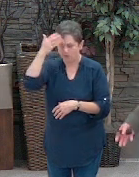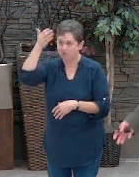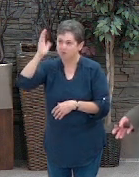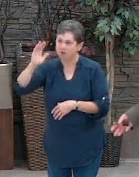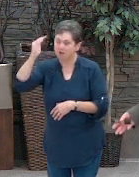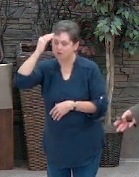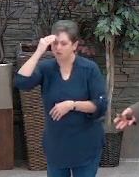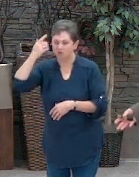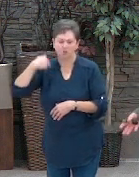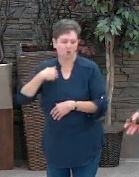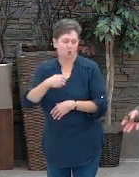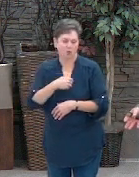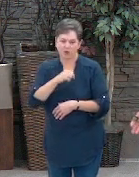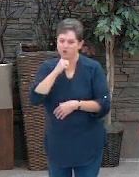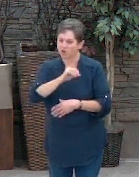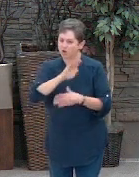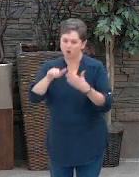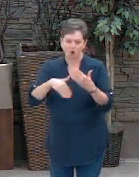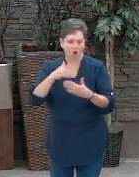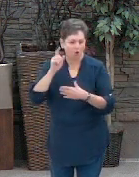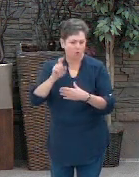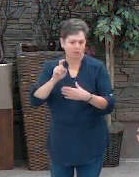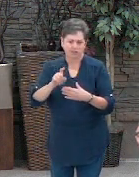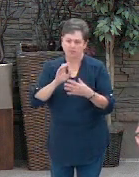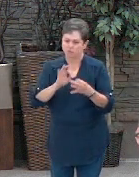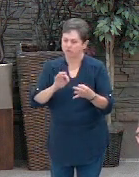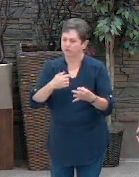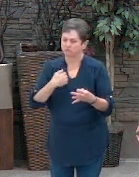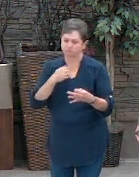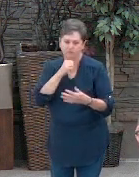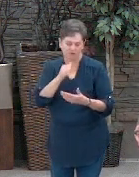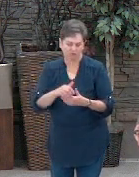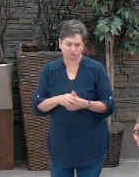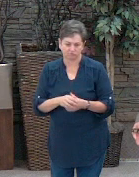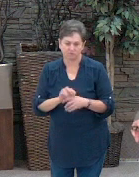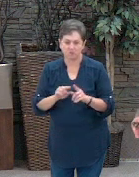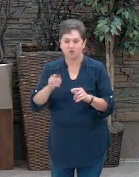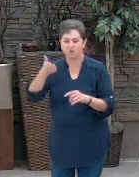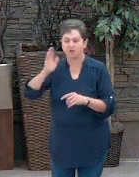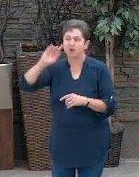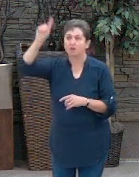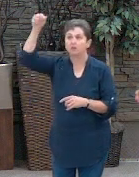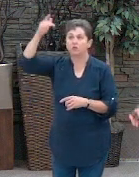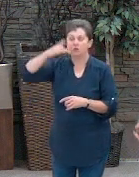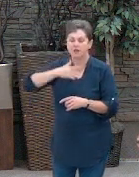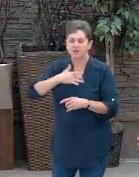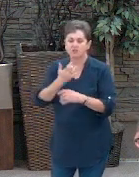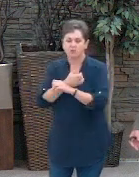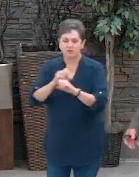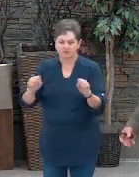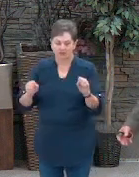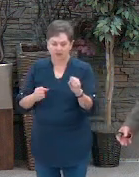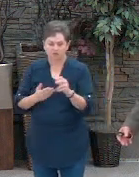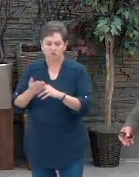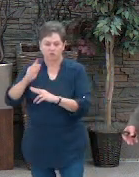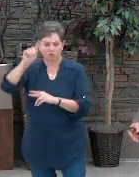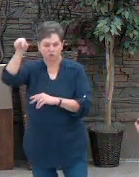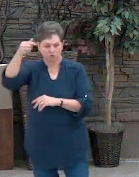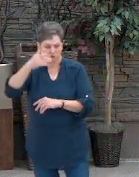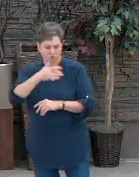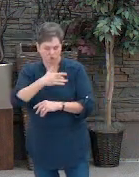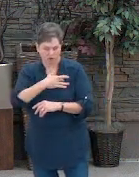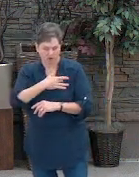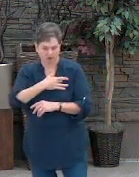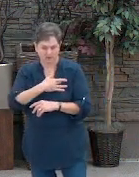knows, we're not all that we need to be. But by the grace of God, we've been saved by grace and we